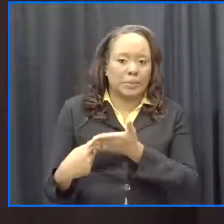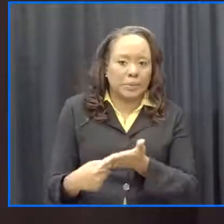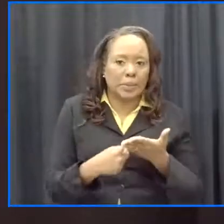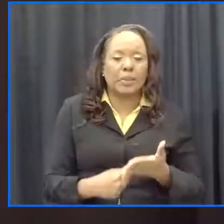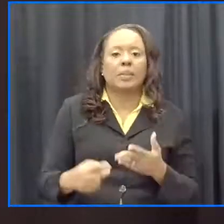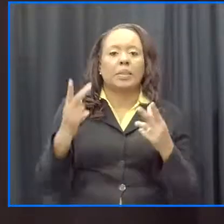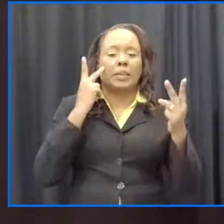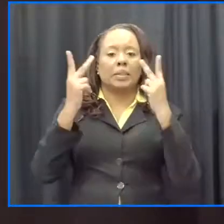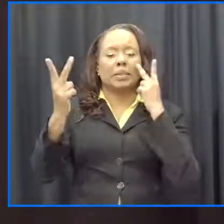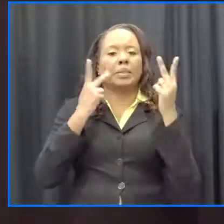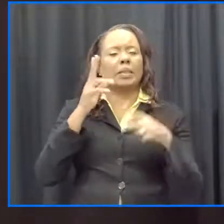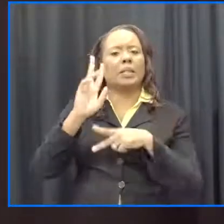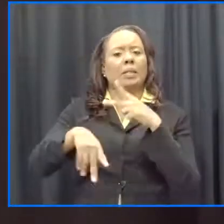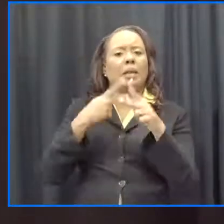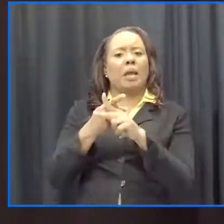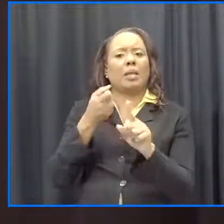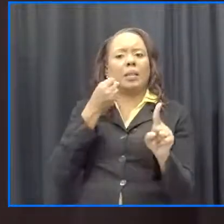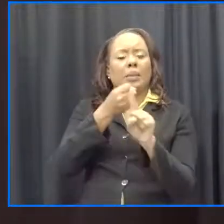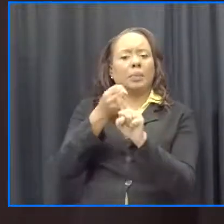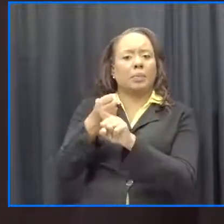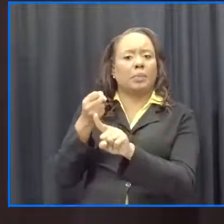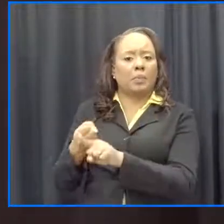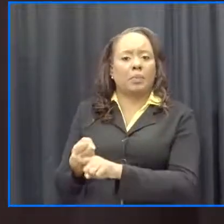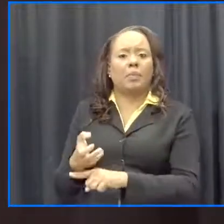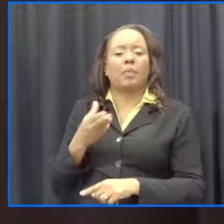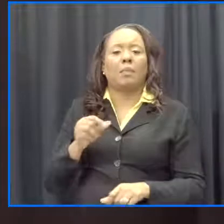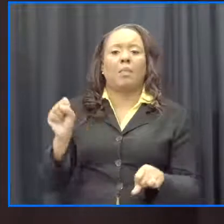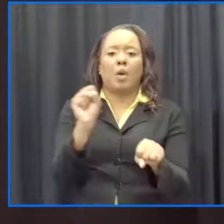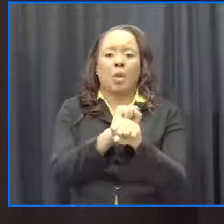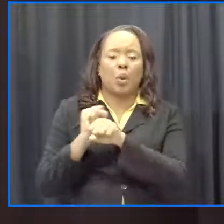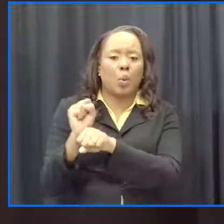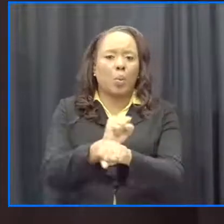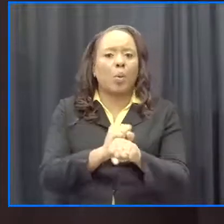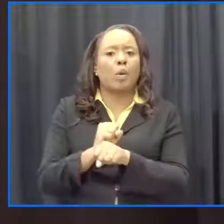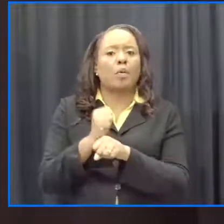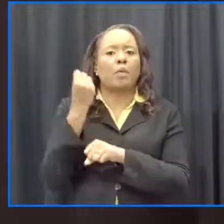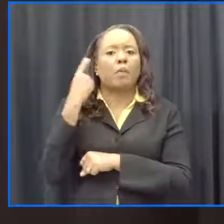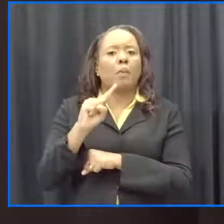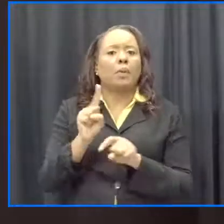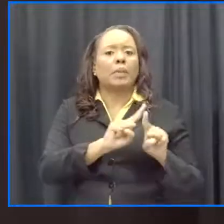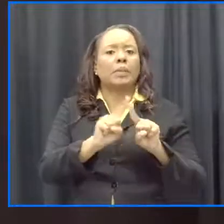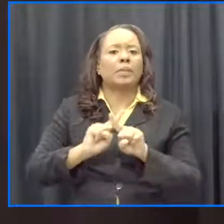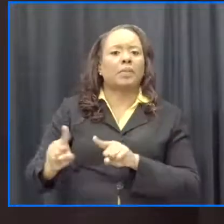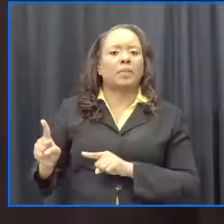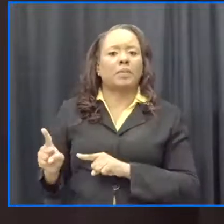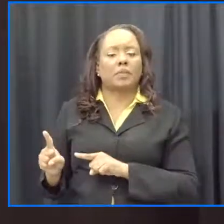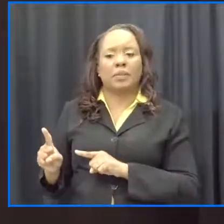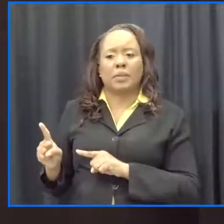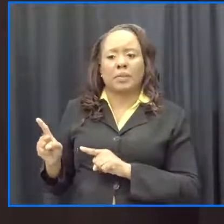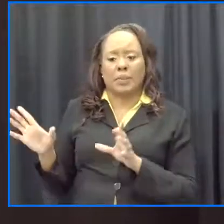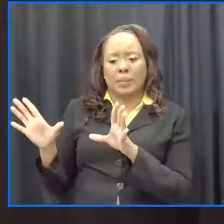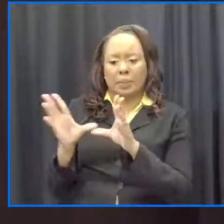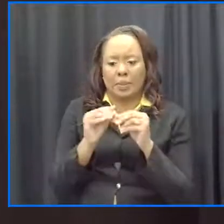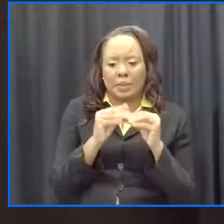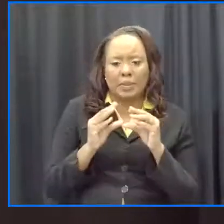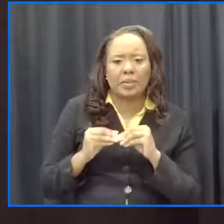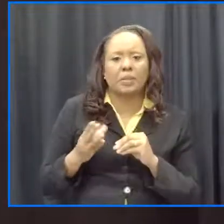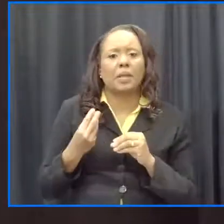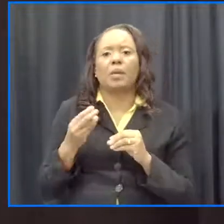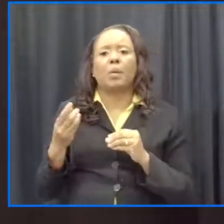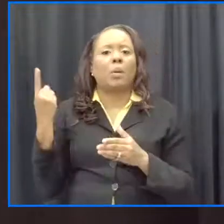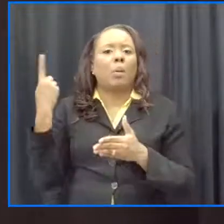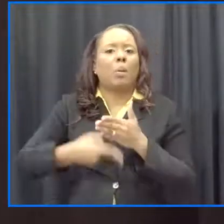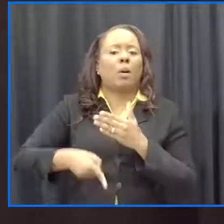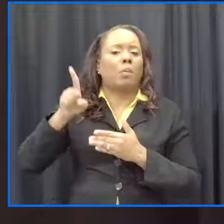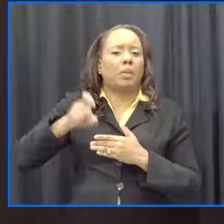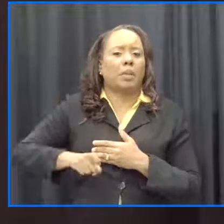to determine the impact and implications of the work of those commissions on the matters we are required to